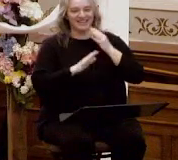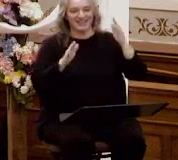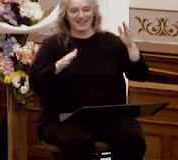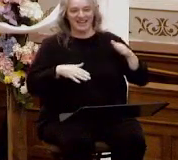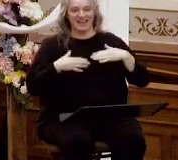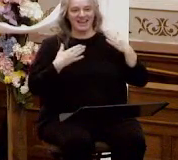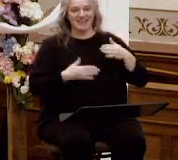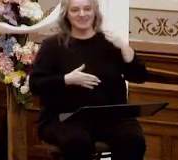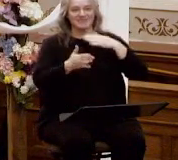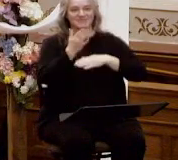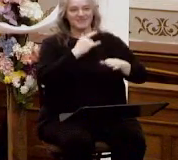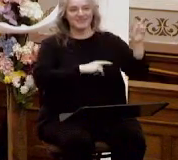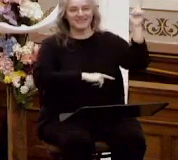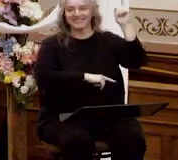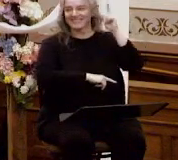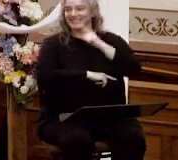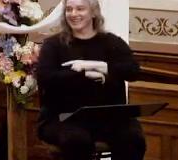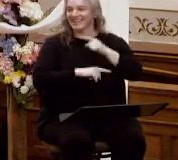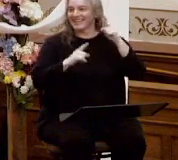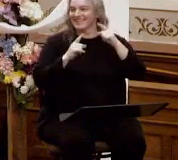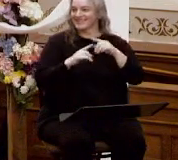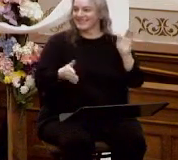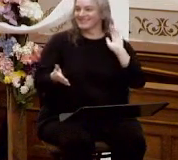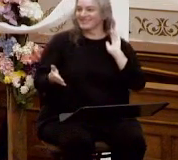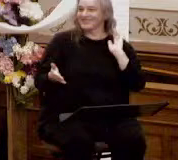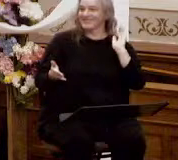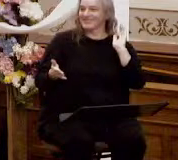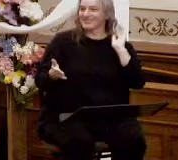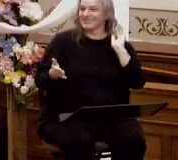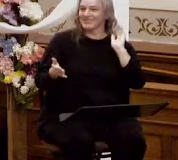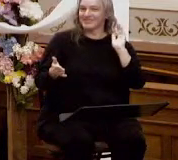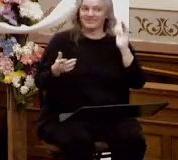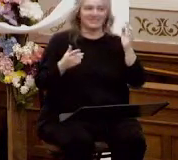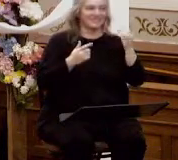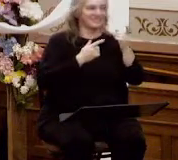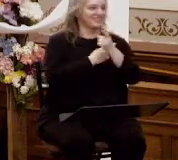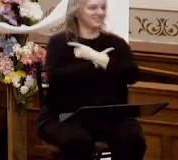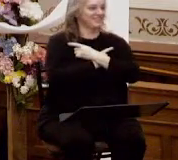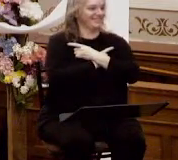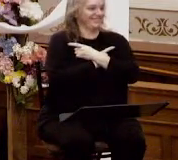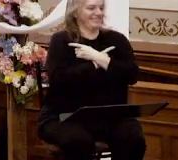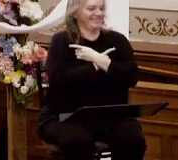us, happy birthday, dear church.